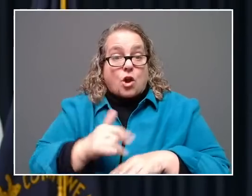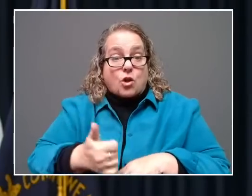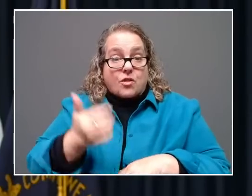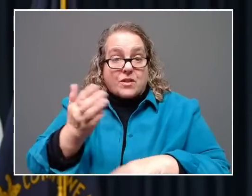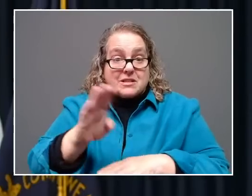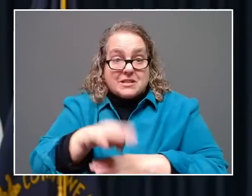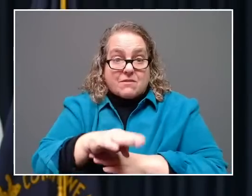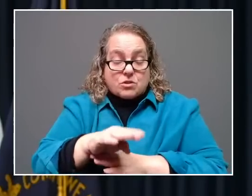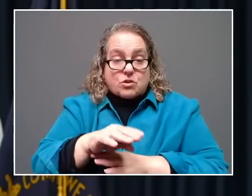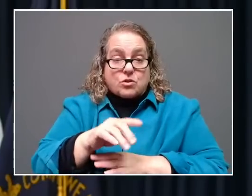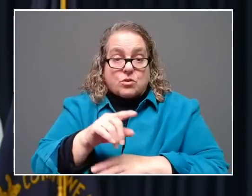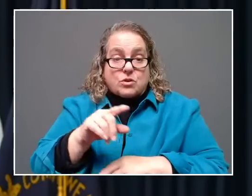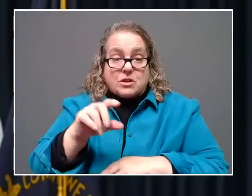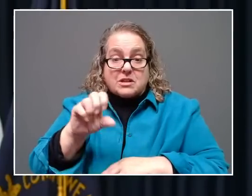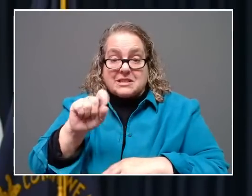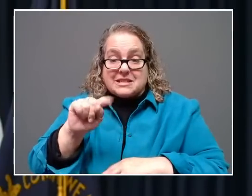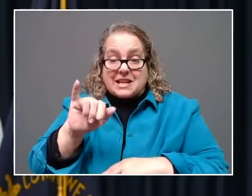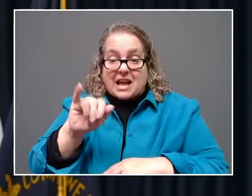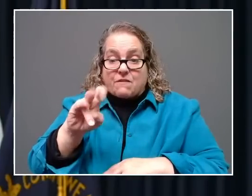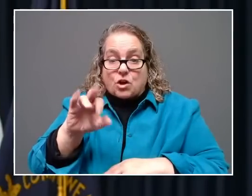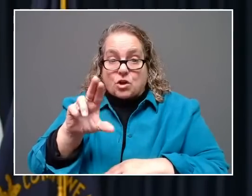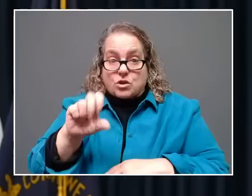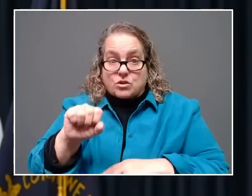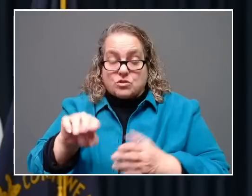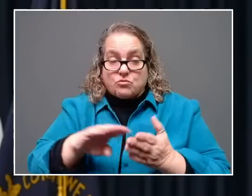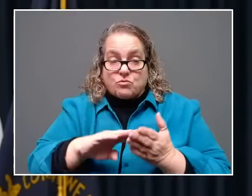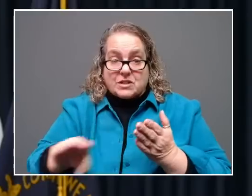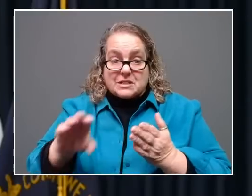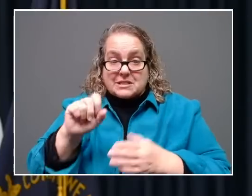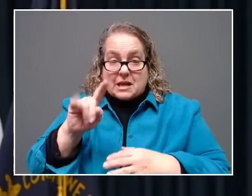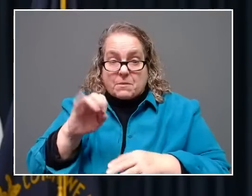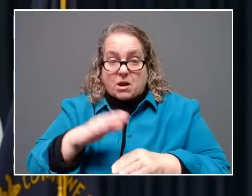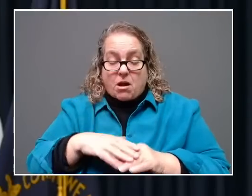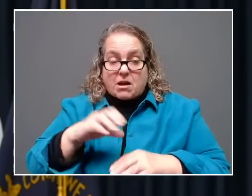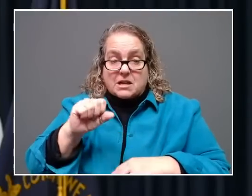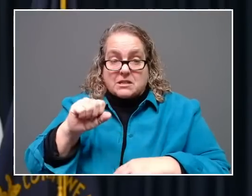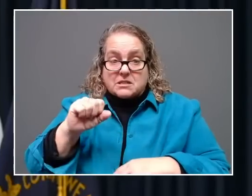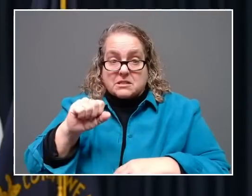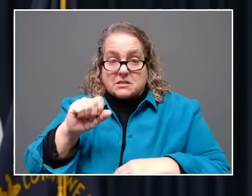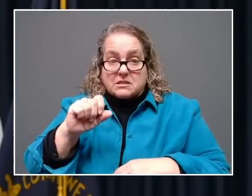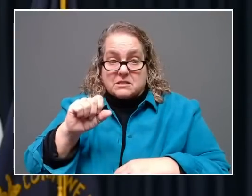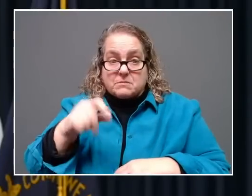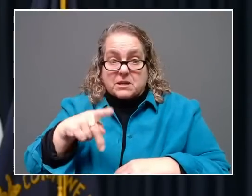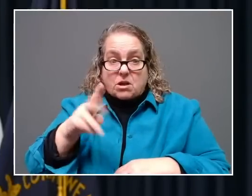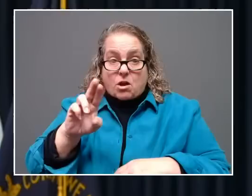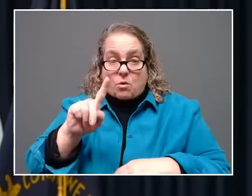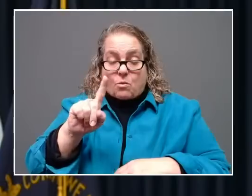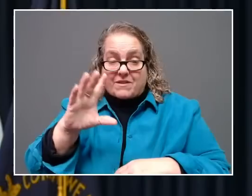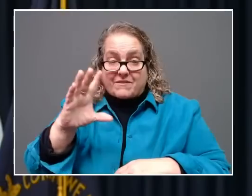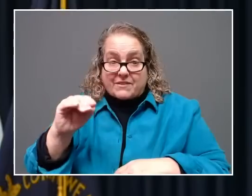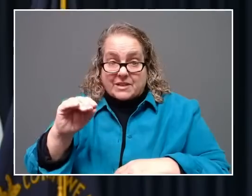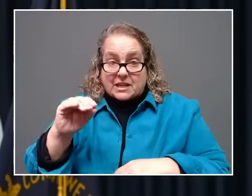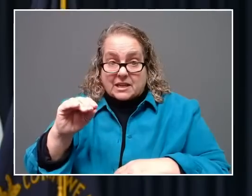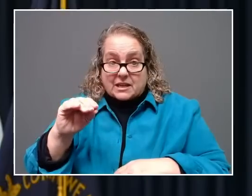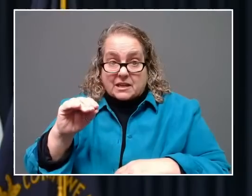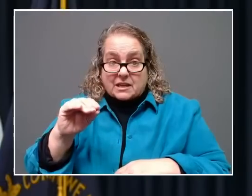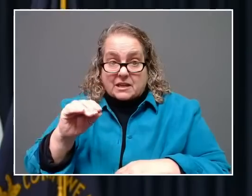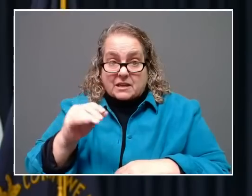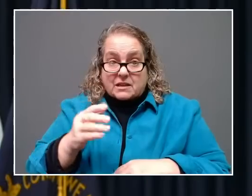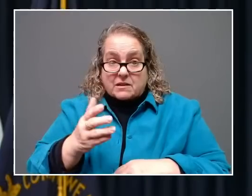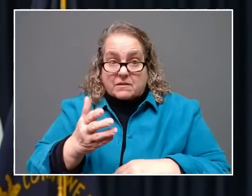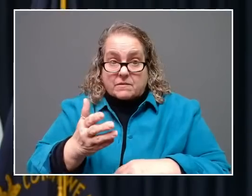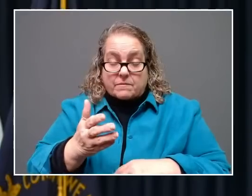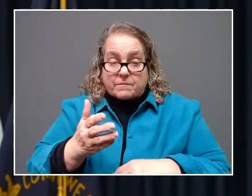Cybers released a statement on SDR 150 addressing concerns shared by some Democrats about the SNAP benefits, and I'm curious if you have